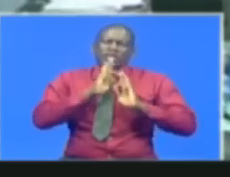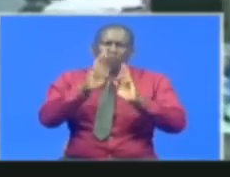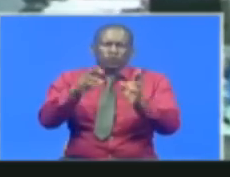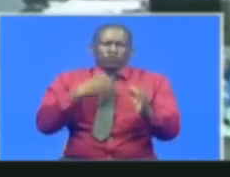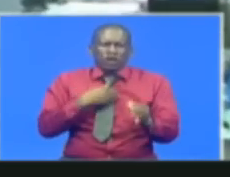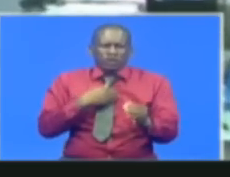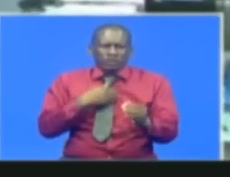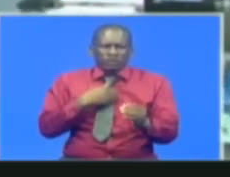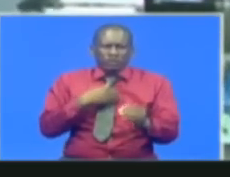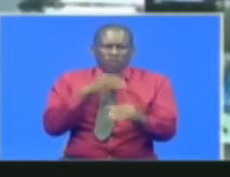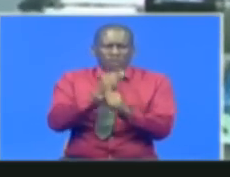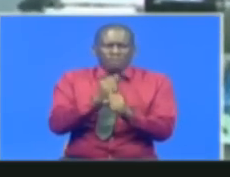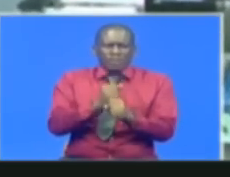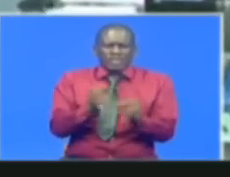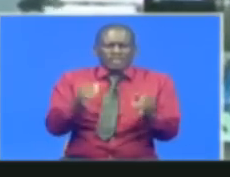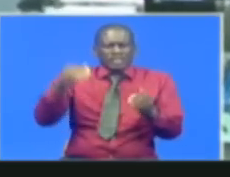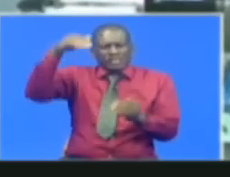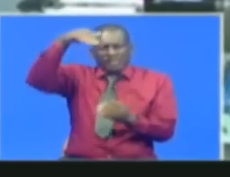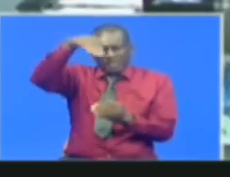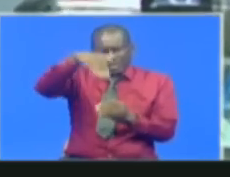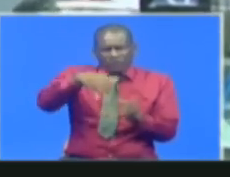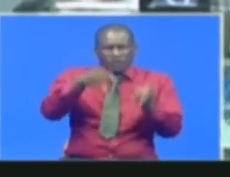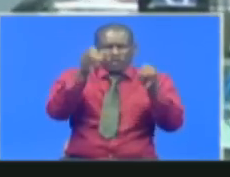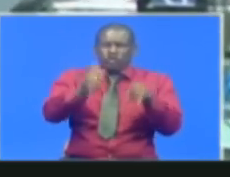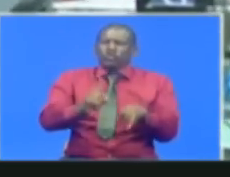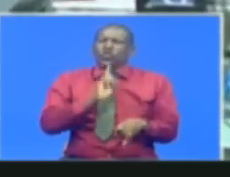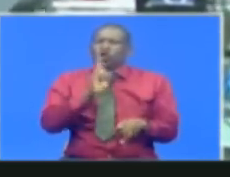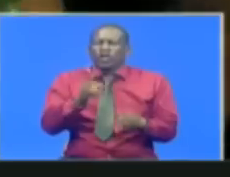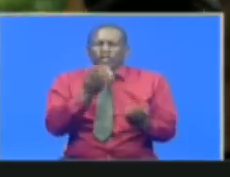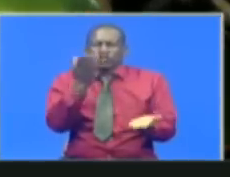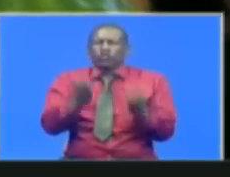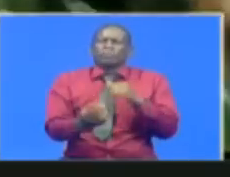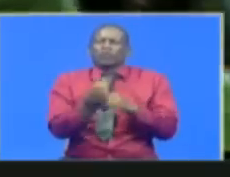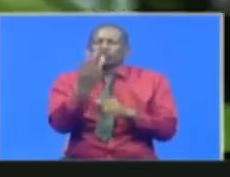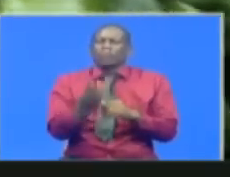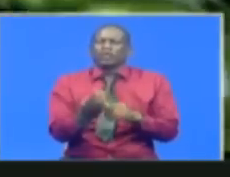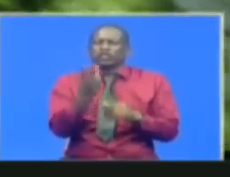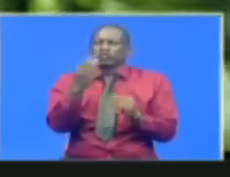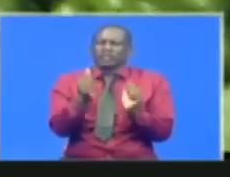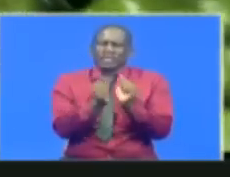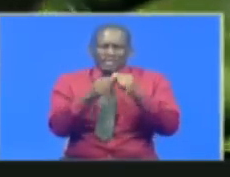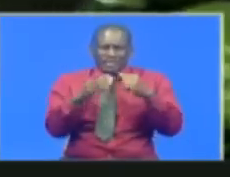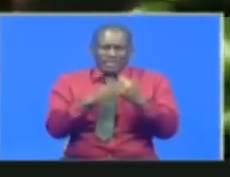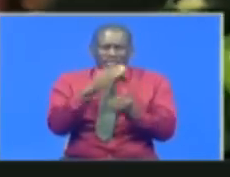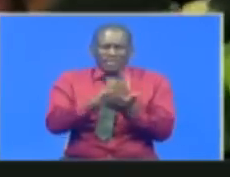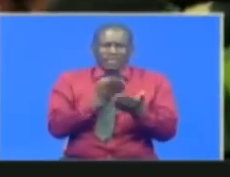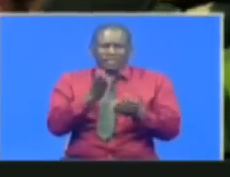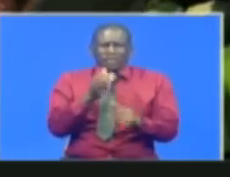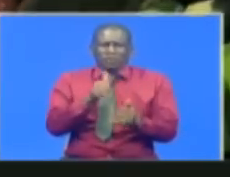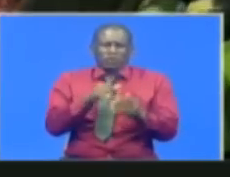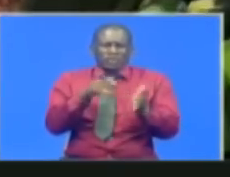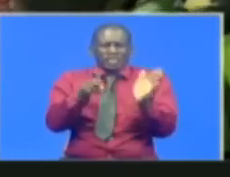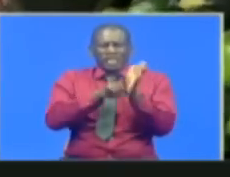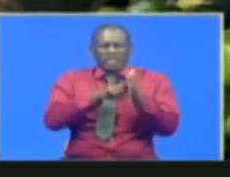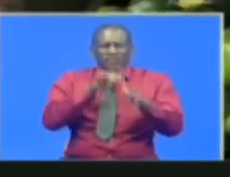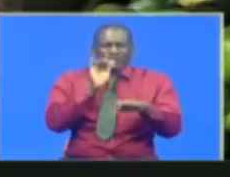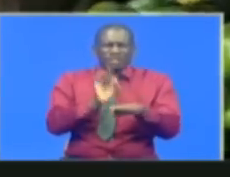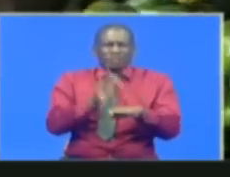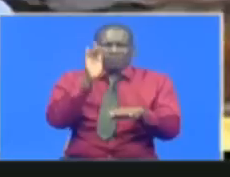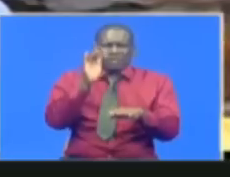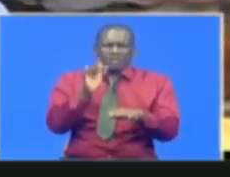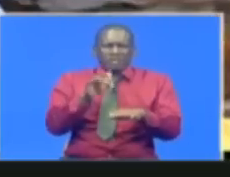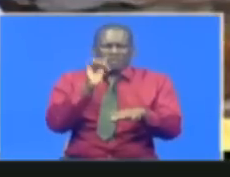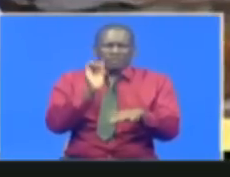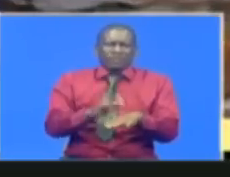resulted in a general decline in new orders compared to March 2019, something which is bound to negatively impact the bottom line of many